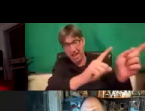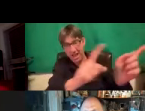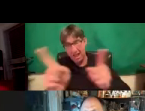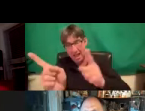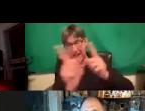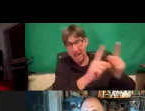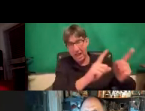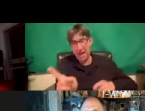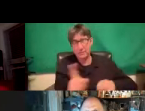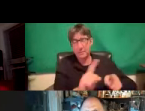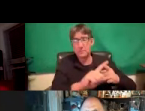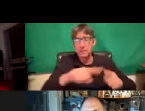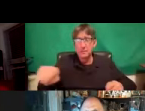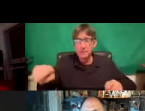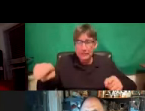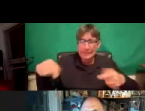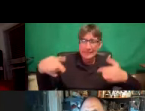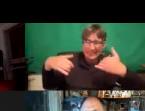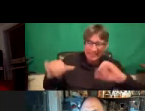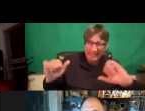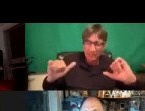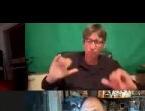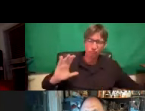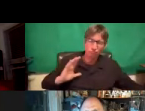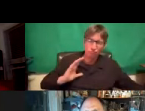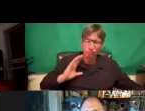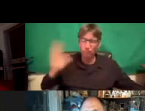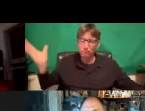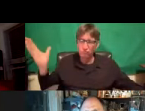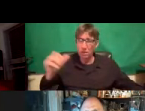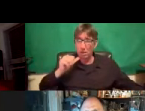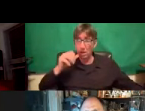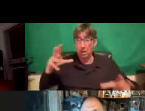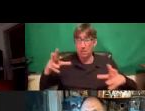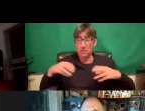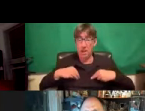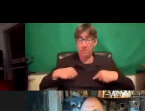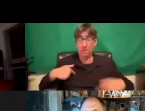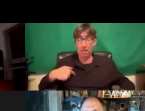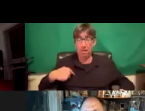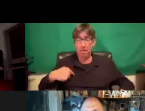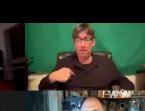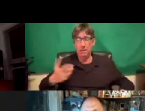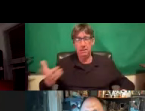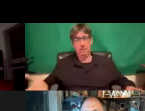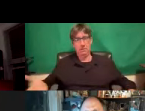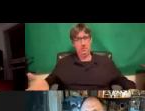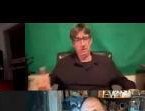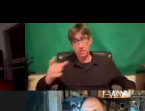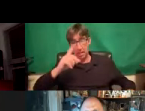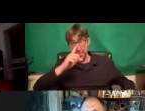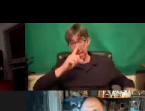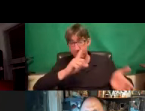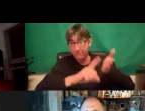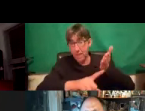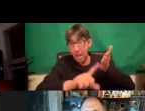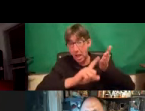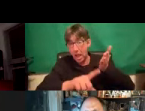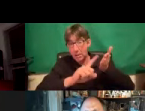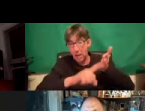it's acceptable. And that's not it, assuming that this investigation is true, which I have no reason to